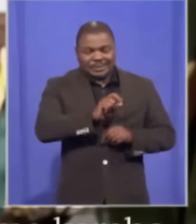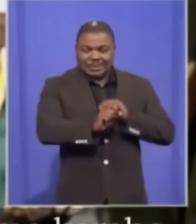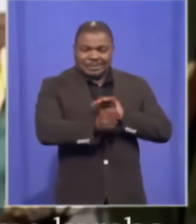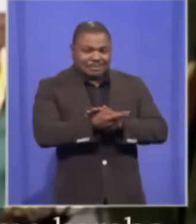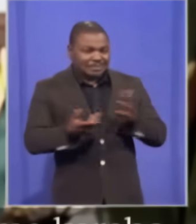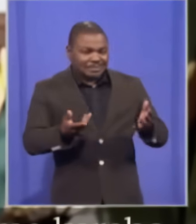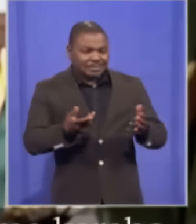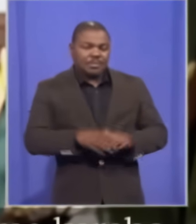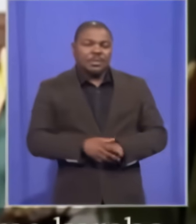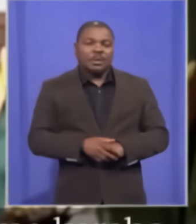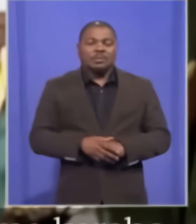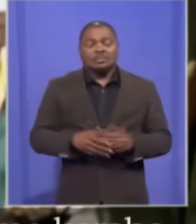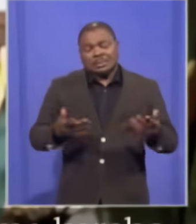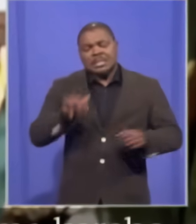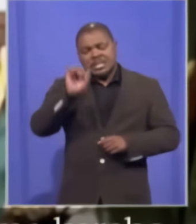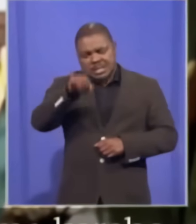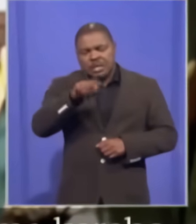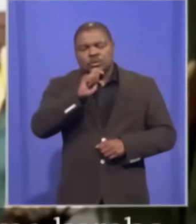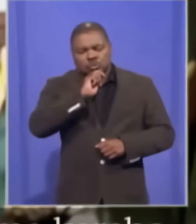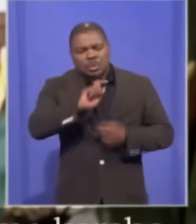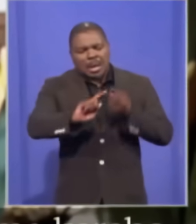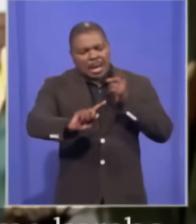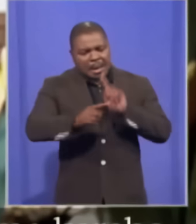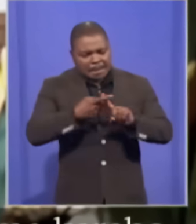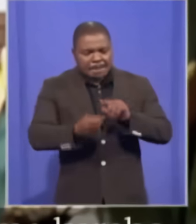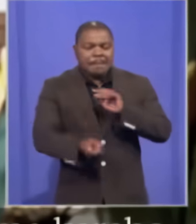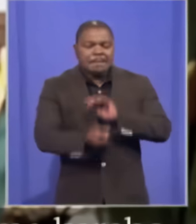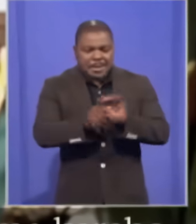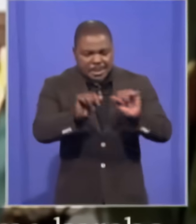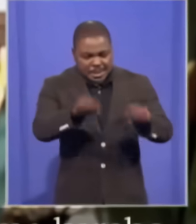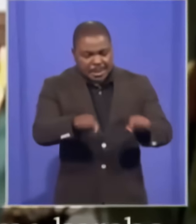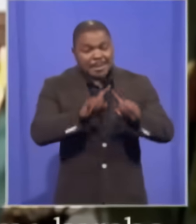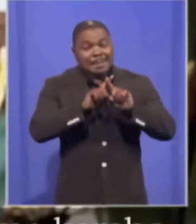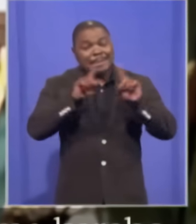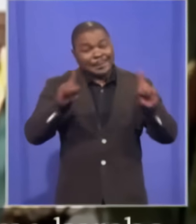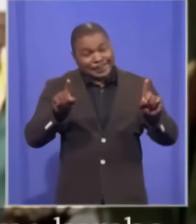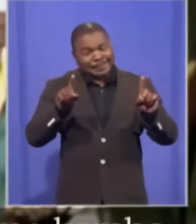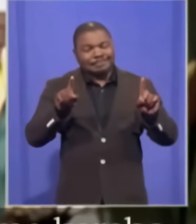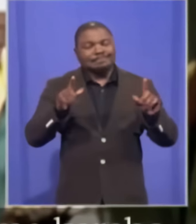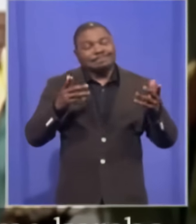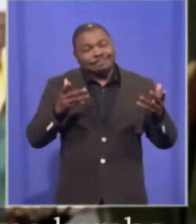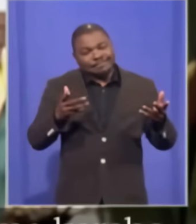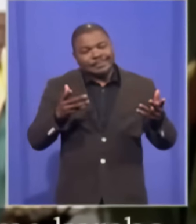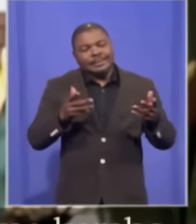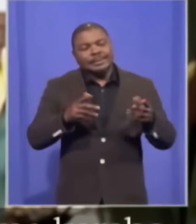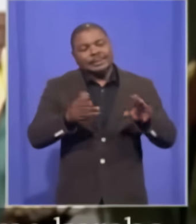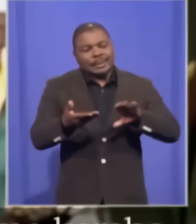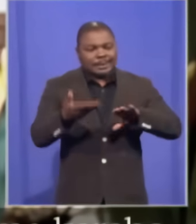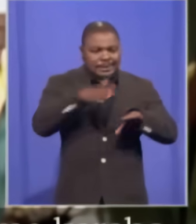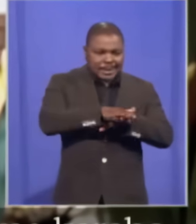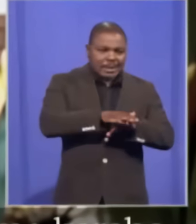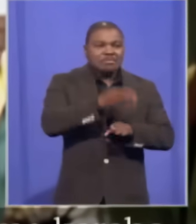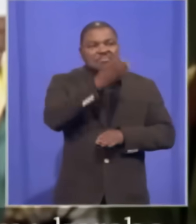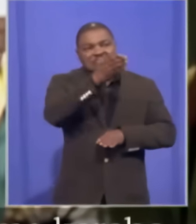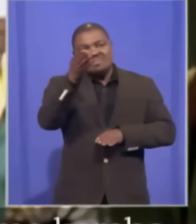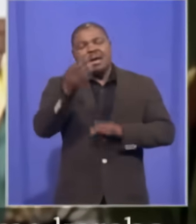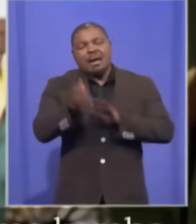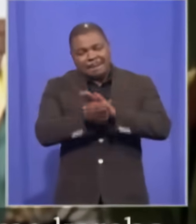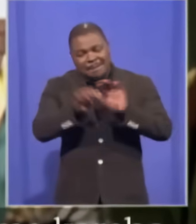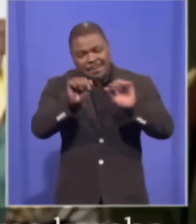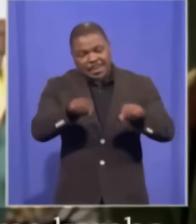do not say accident doesn't happen. We do know accident happen and death happen to each and every family